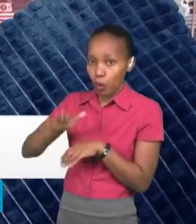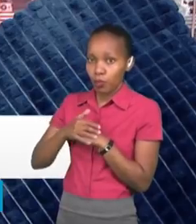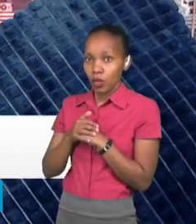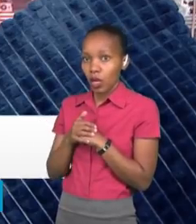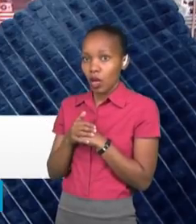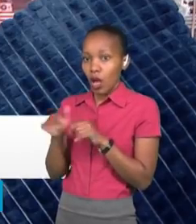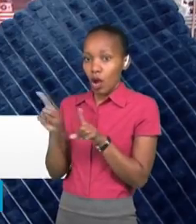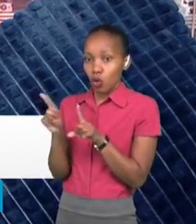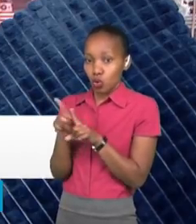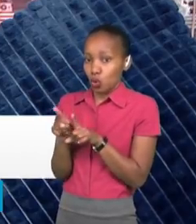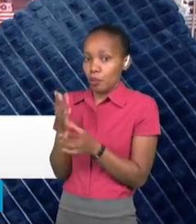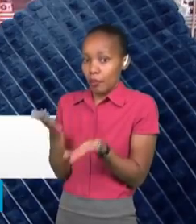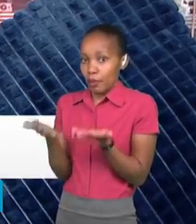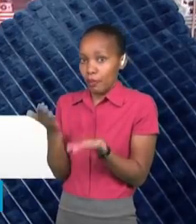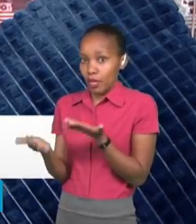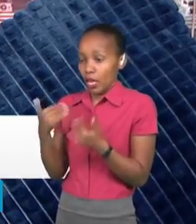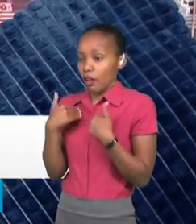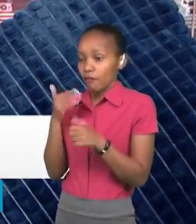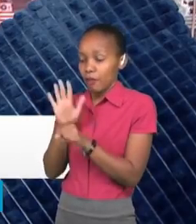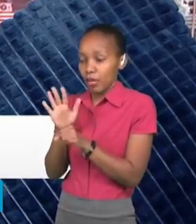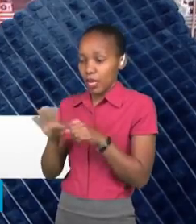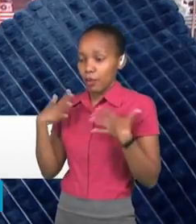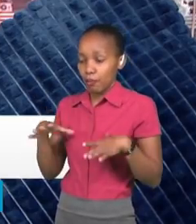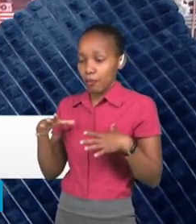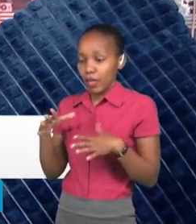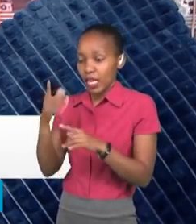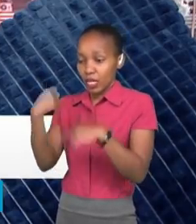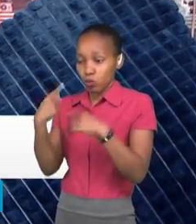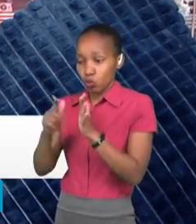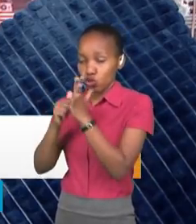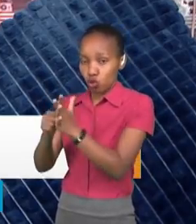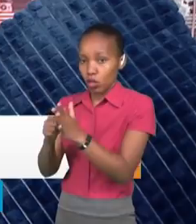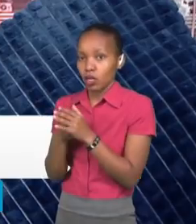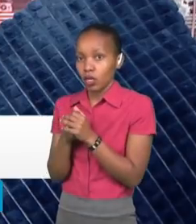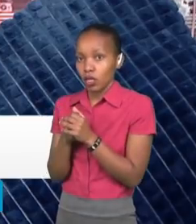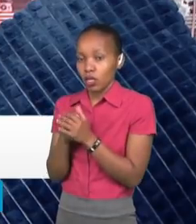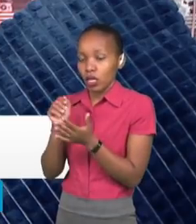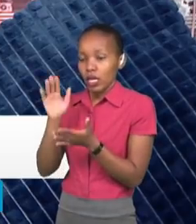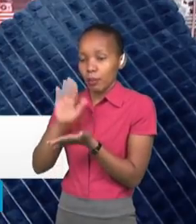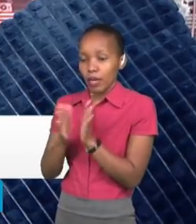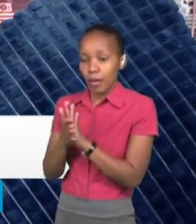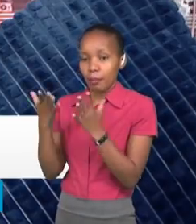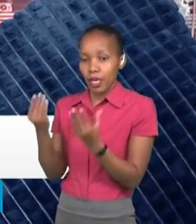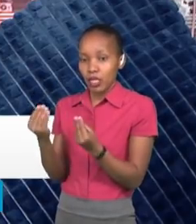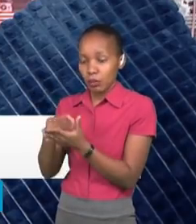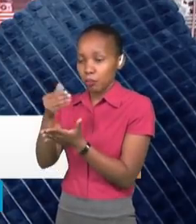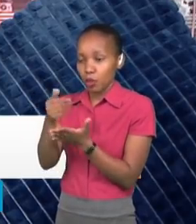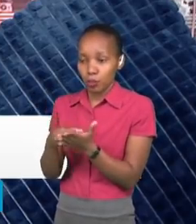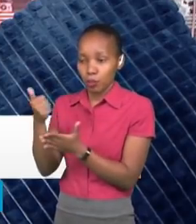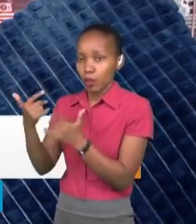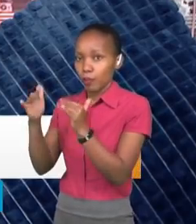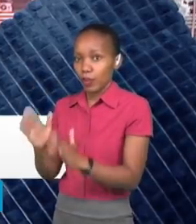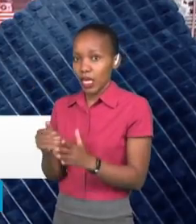you'll actually more or less have majority of, mm-hmm, the games being shown, and it's easy for us to sell these, mm-hmm, players outside. Mm-hmm.